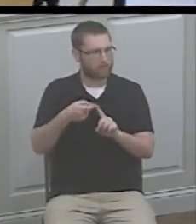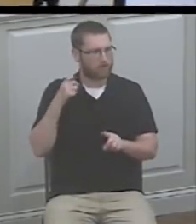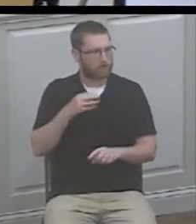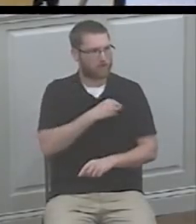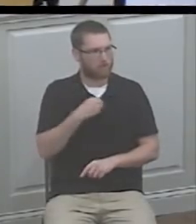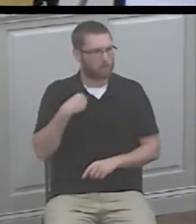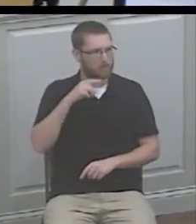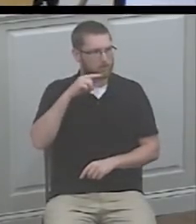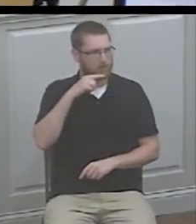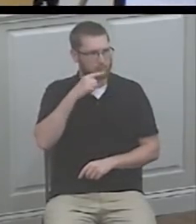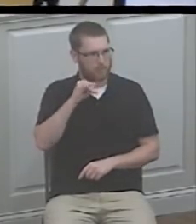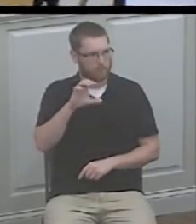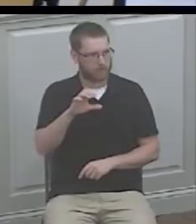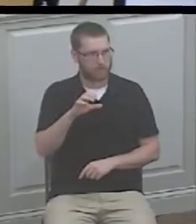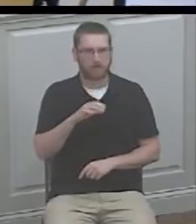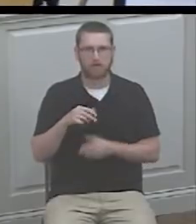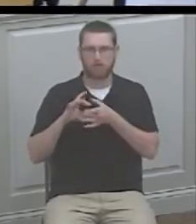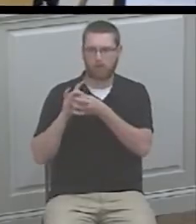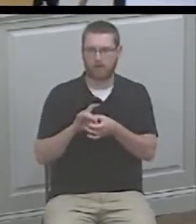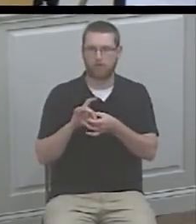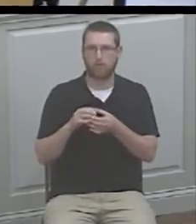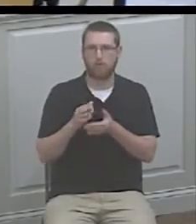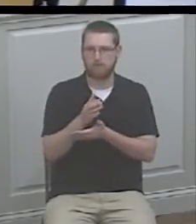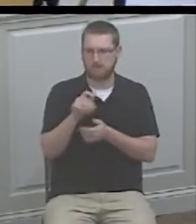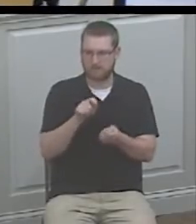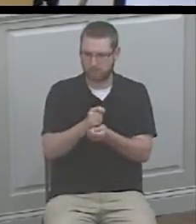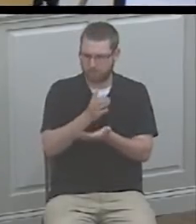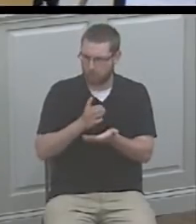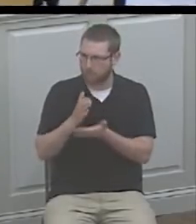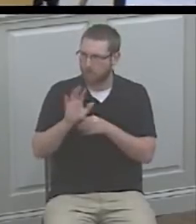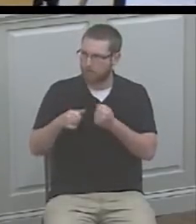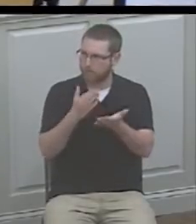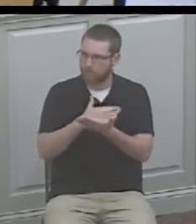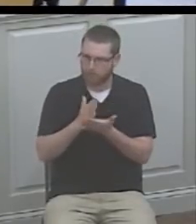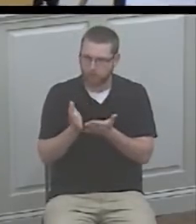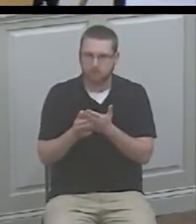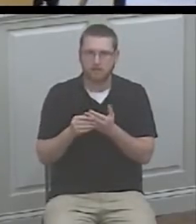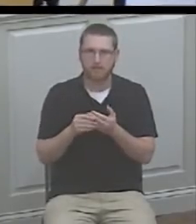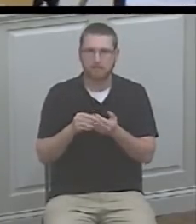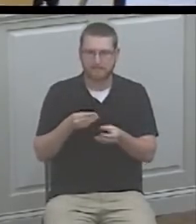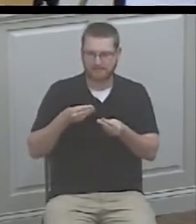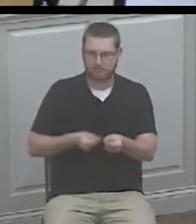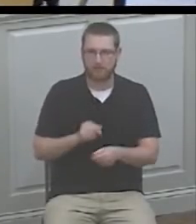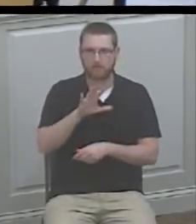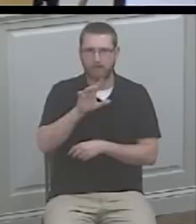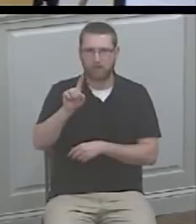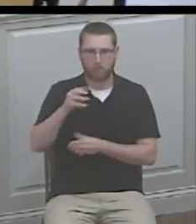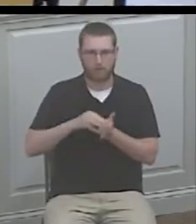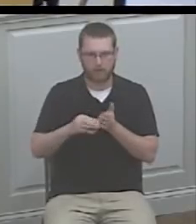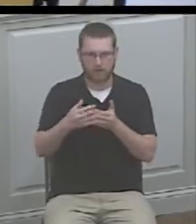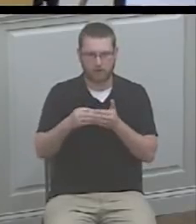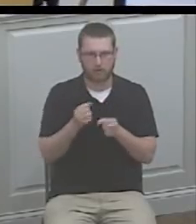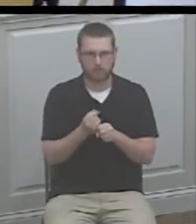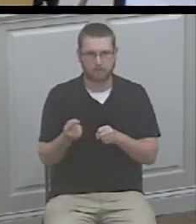members of the public regarding certain aspects of that proposed budget, which does propose to expend in excess of $51 million during the